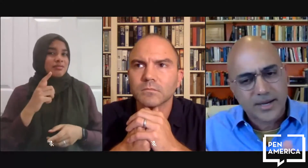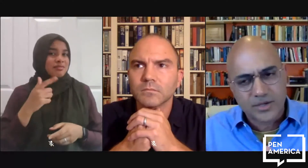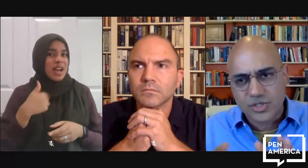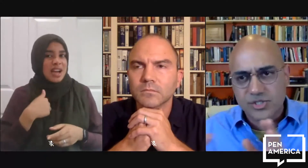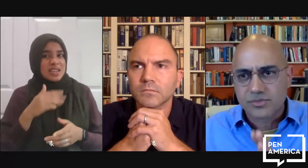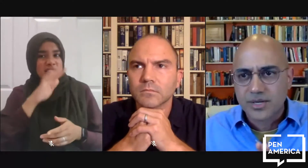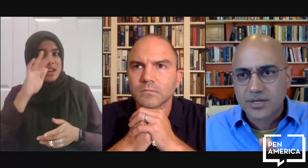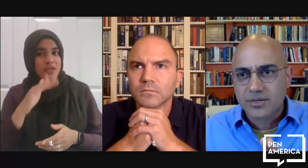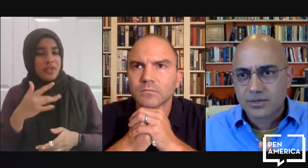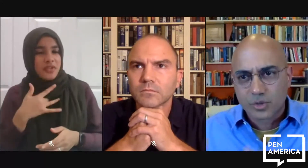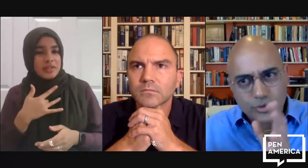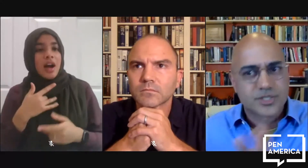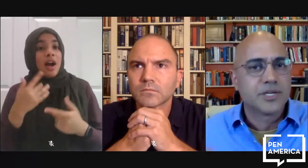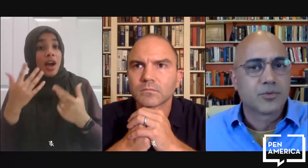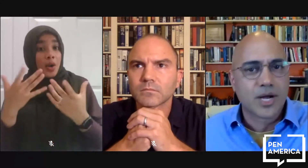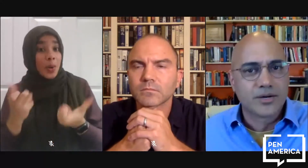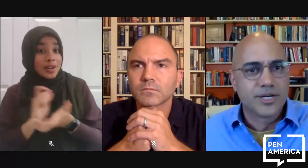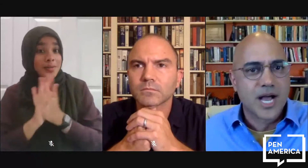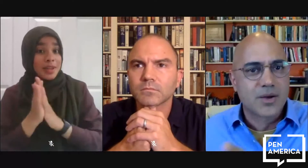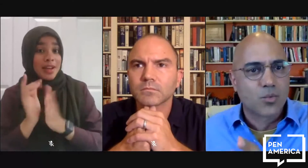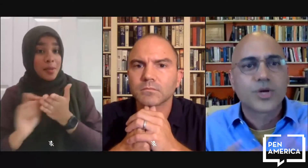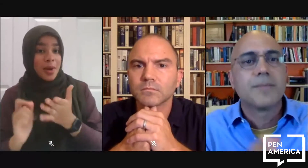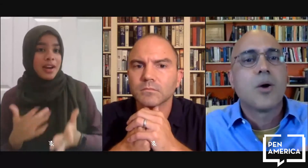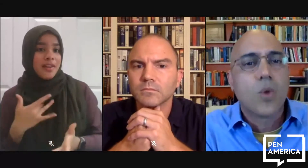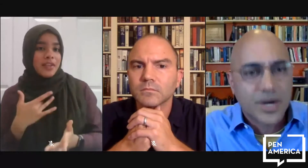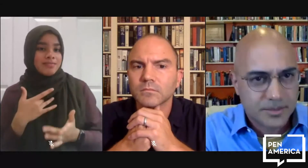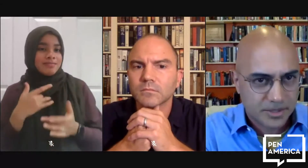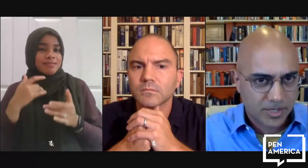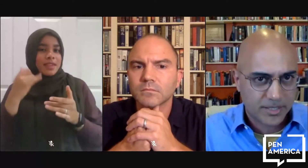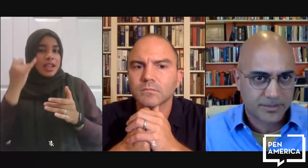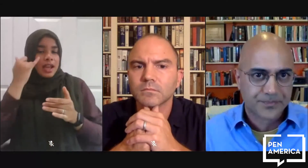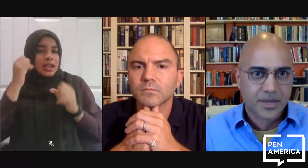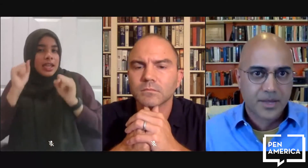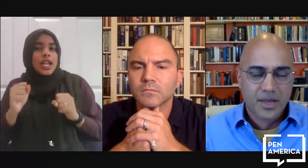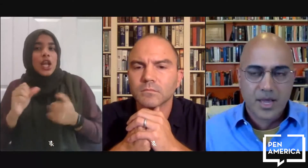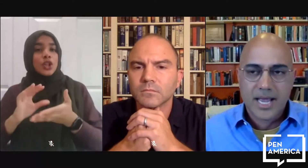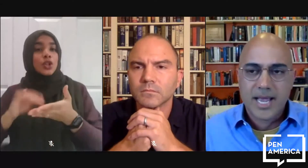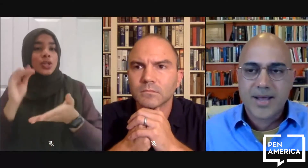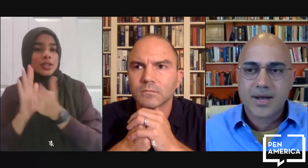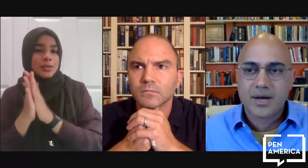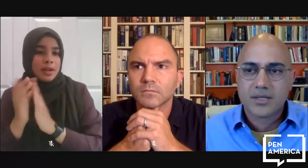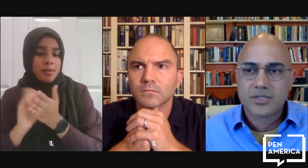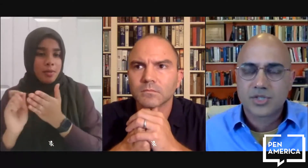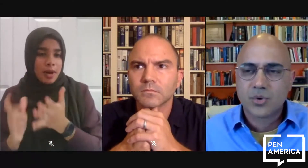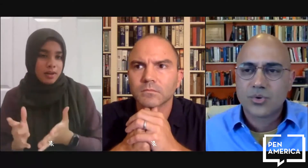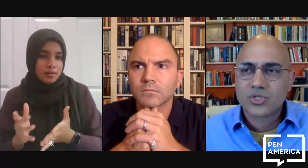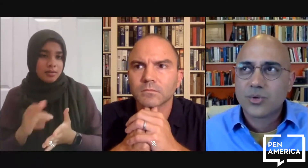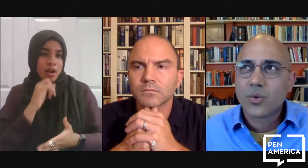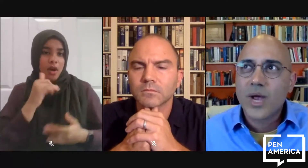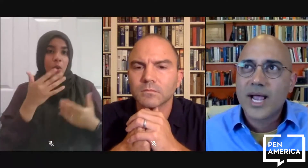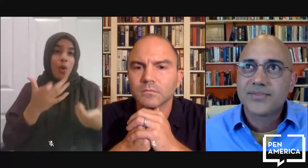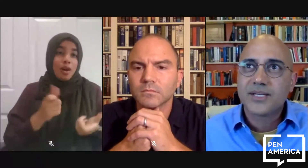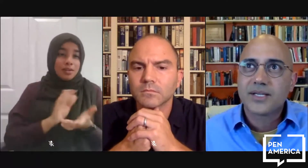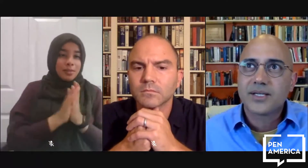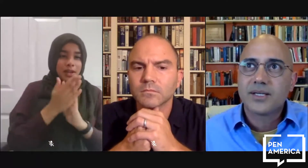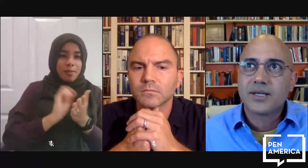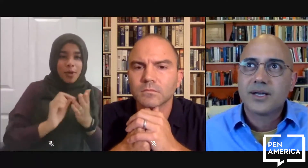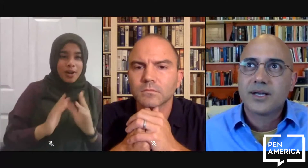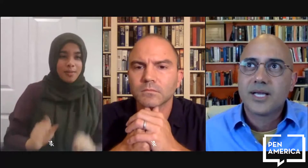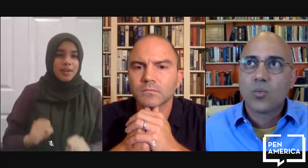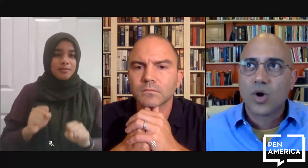felt like I could just learn to be a writer and not worry about wanting to be a writer. And so in a way, I